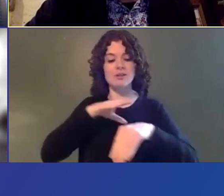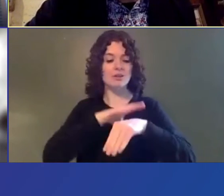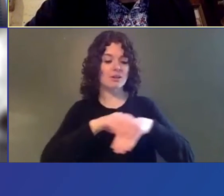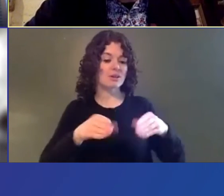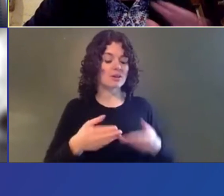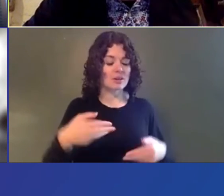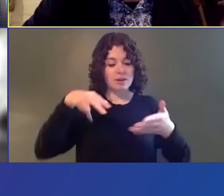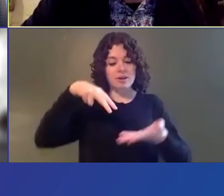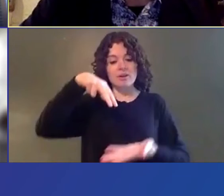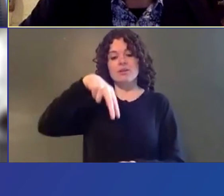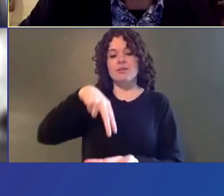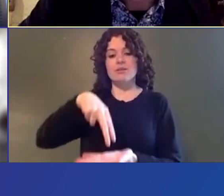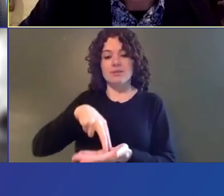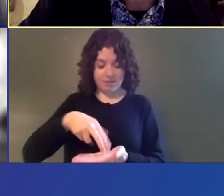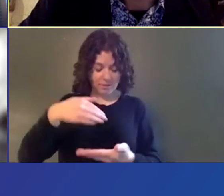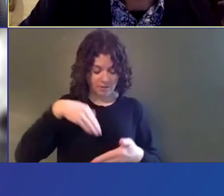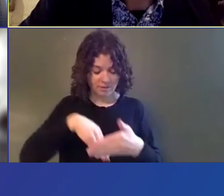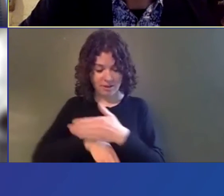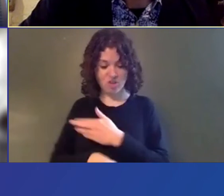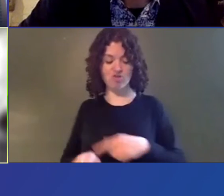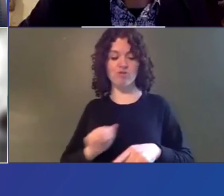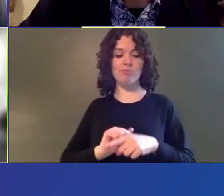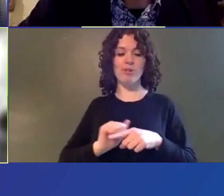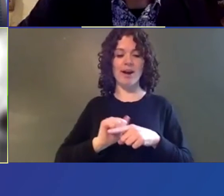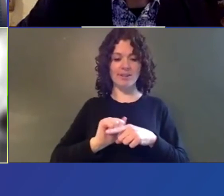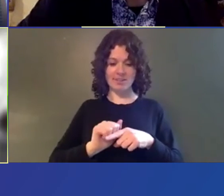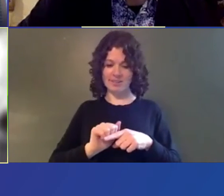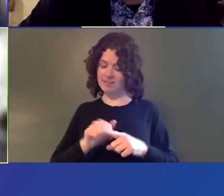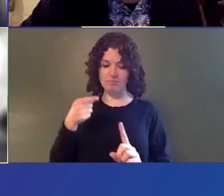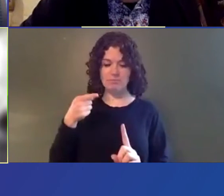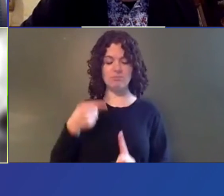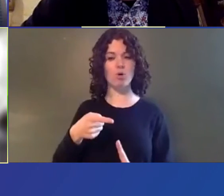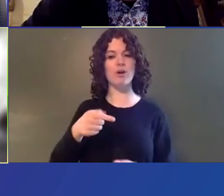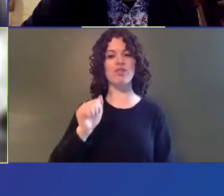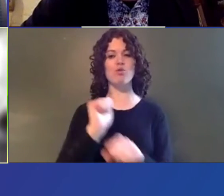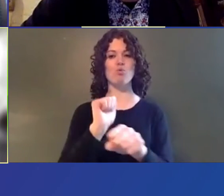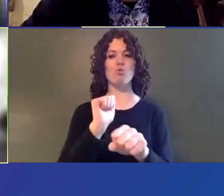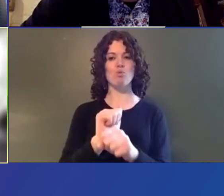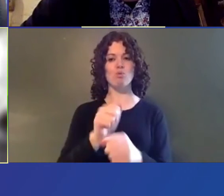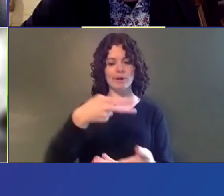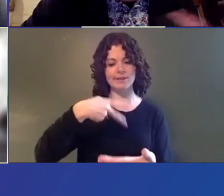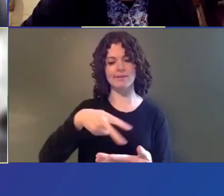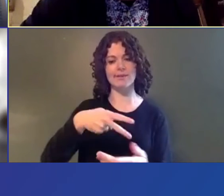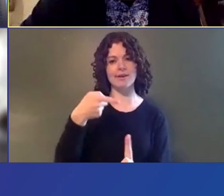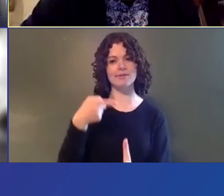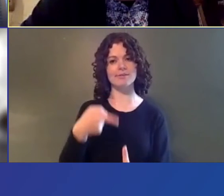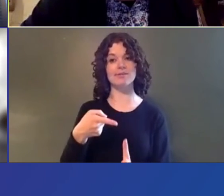into rehearsal, that was what it was about, the work. And